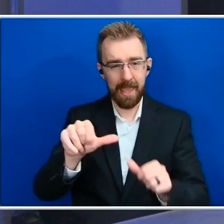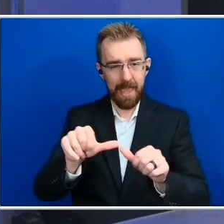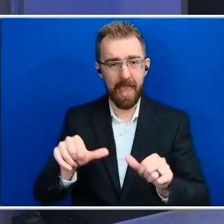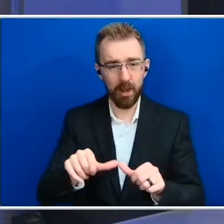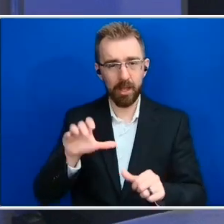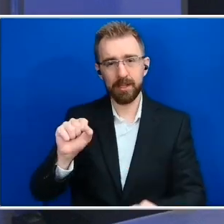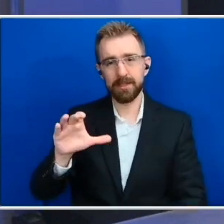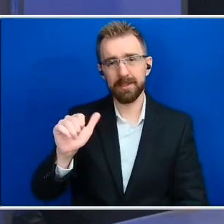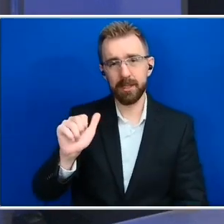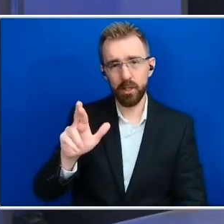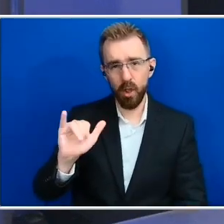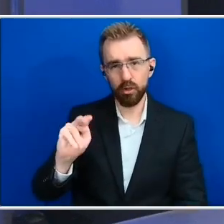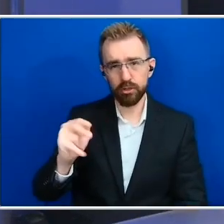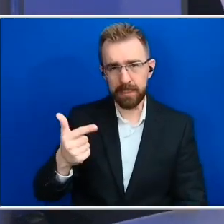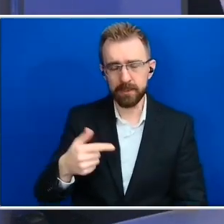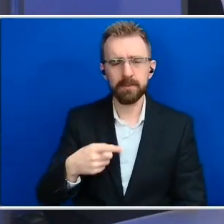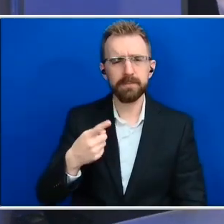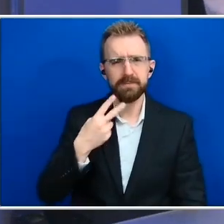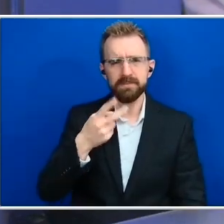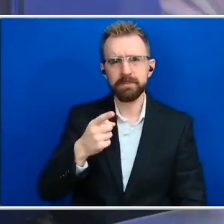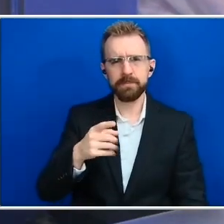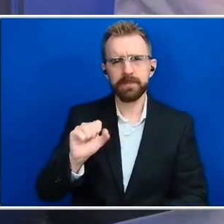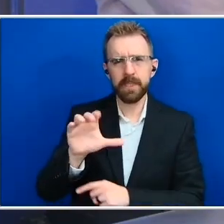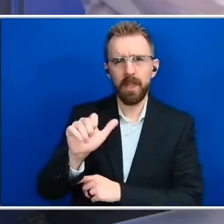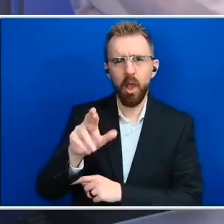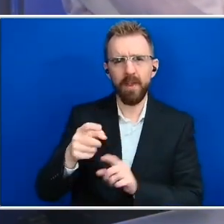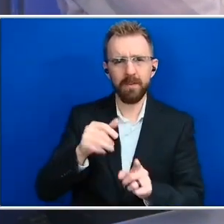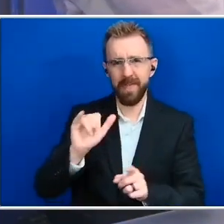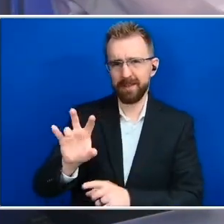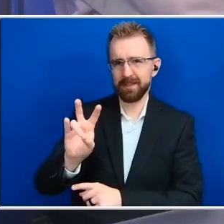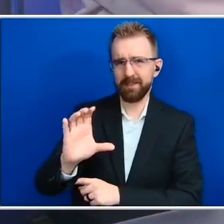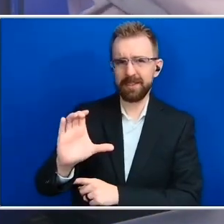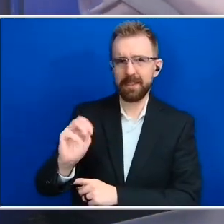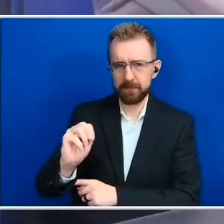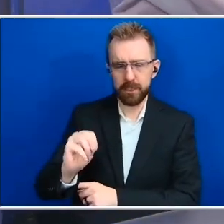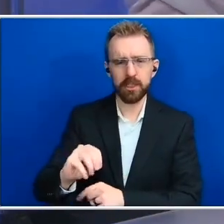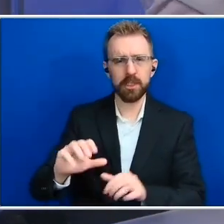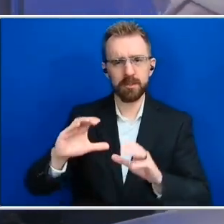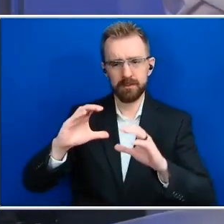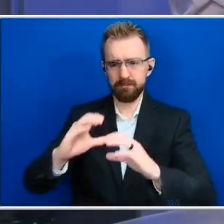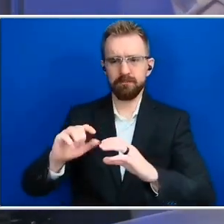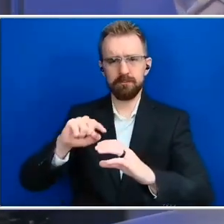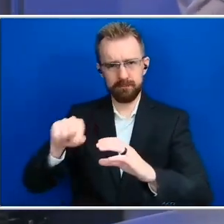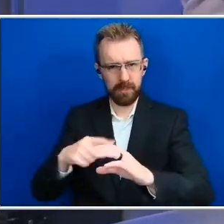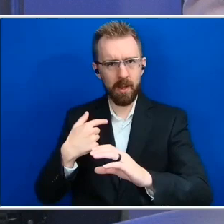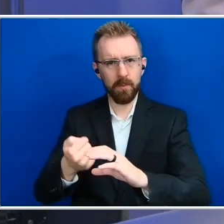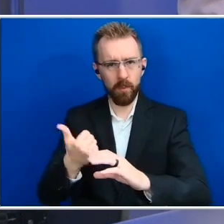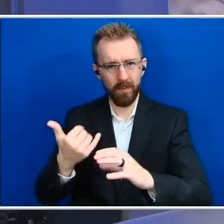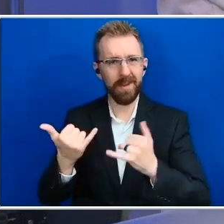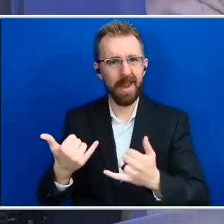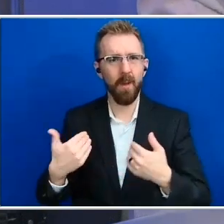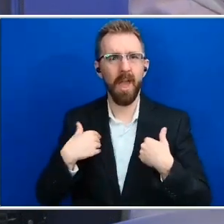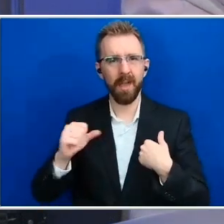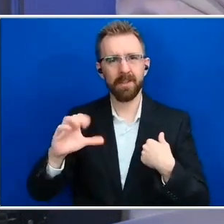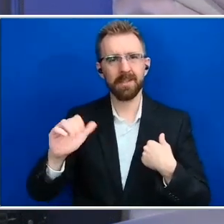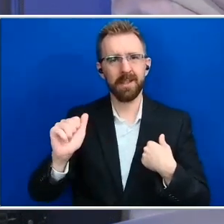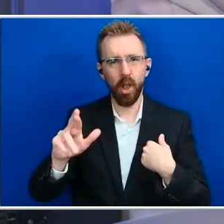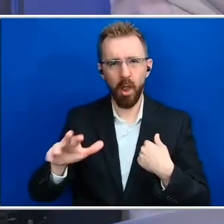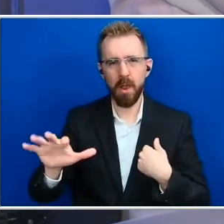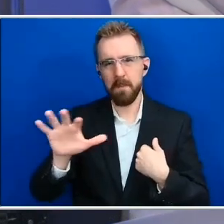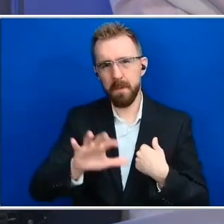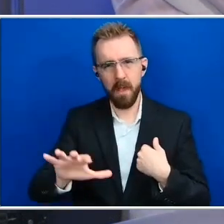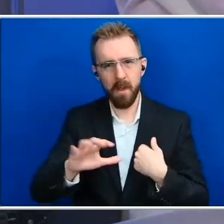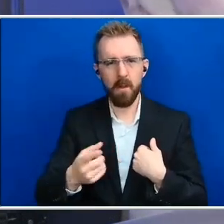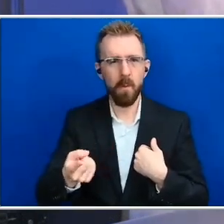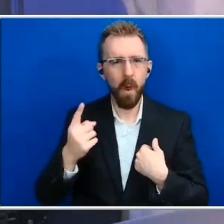said, the scarring from that 7 centimeter diameter that I removed, now we had a scar of about 1 nickel because